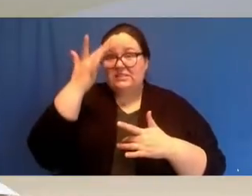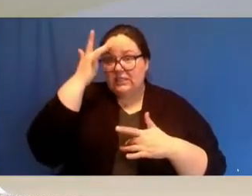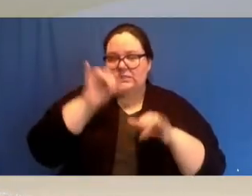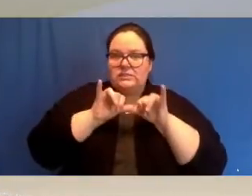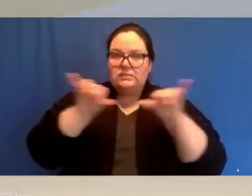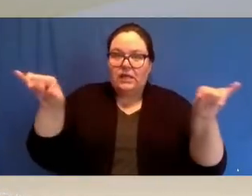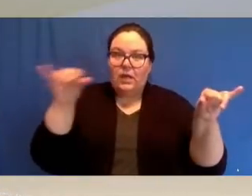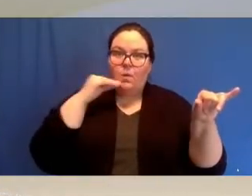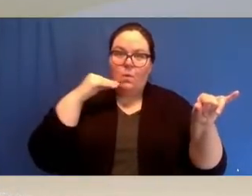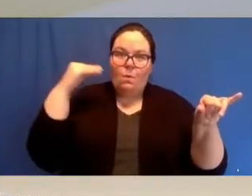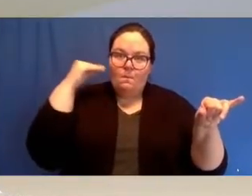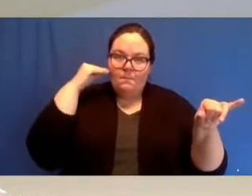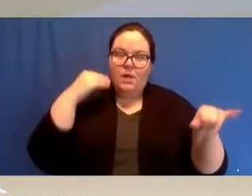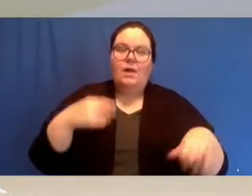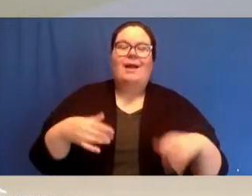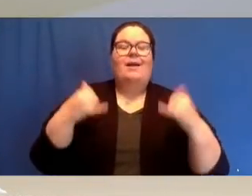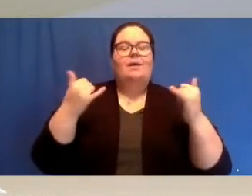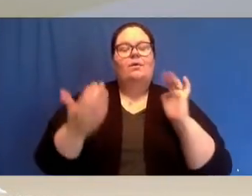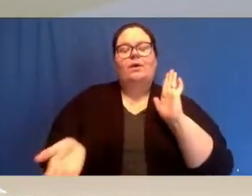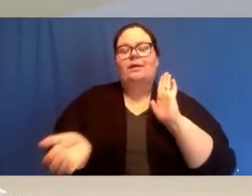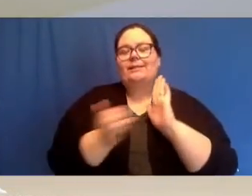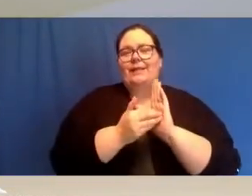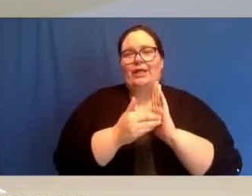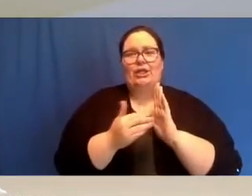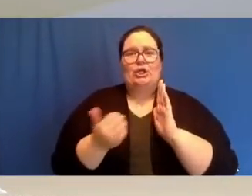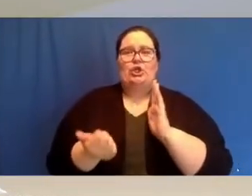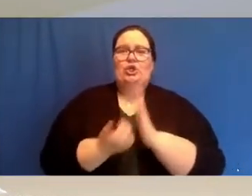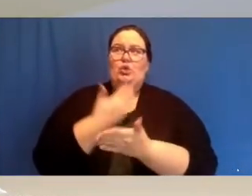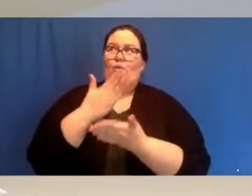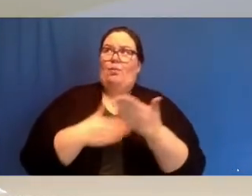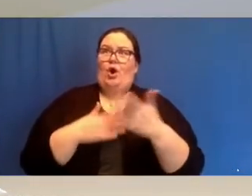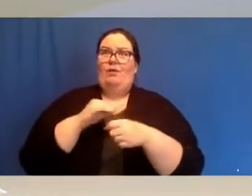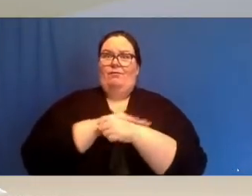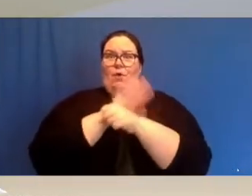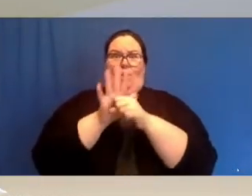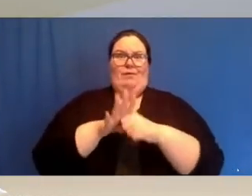And as we adjust to yet another phase of this pandemic,